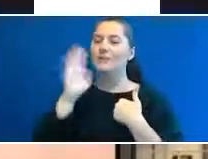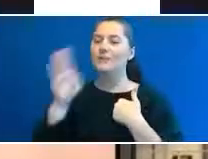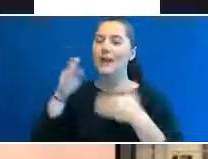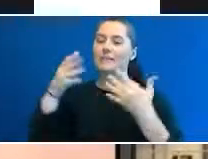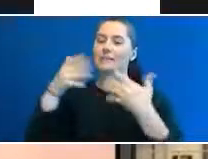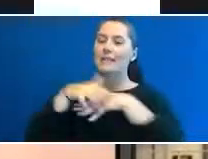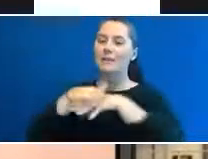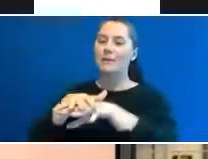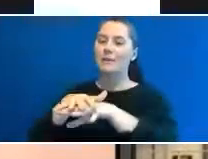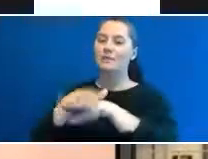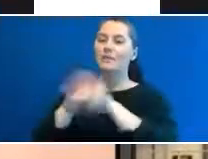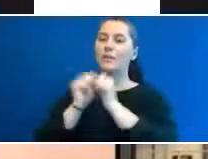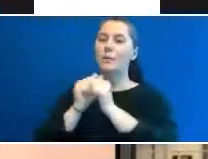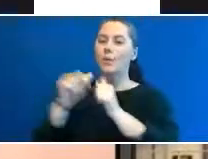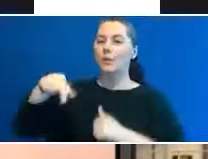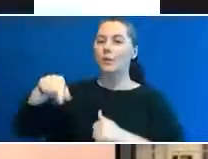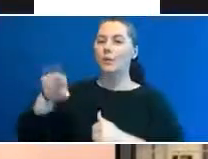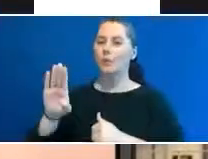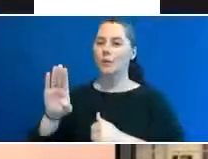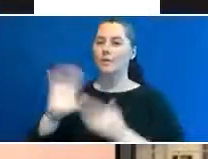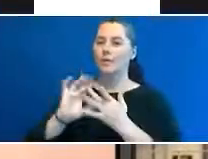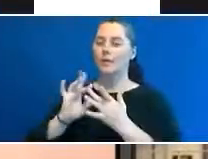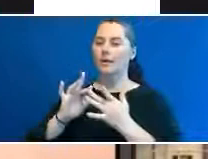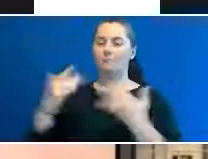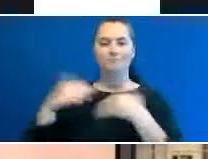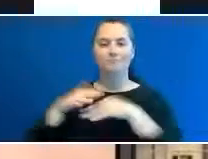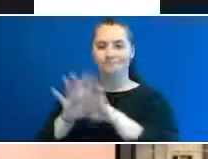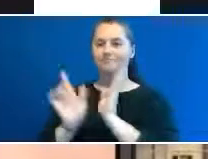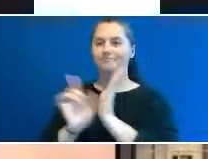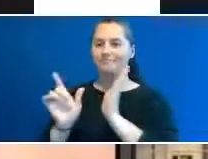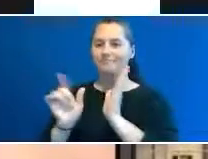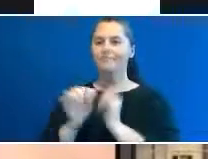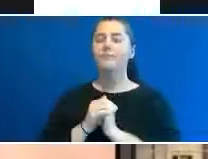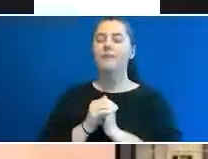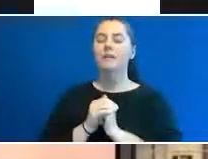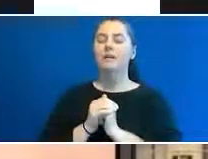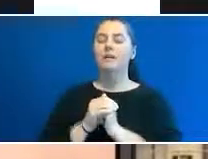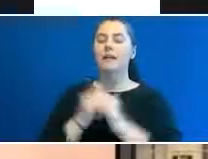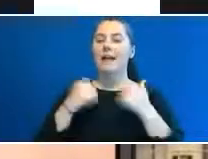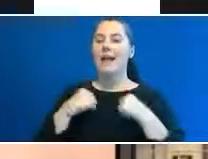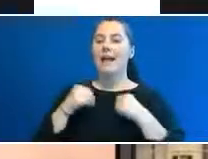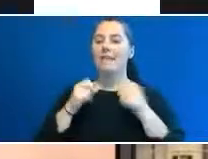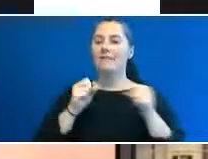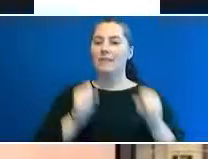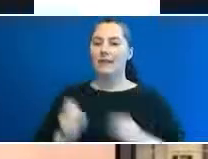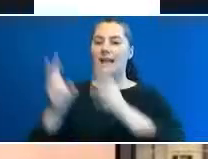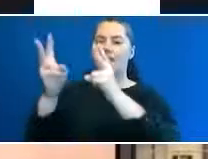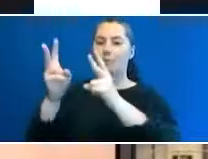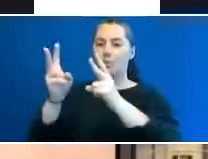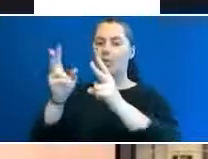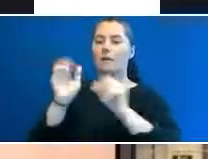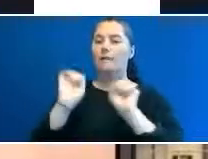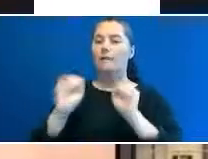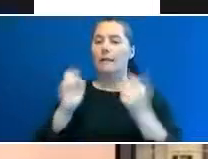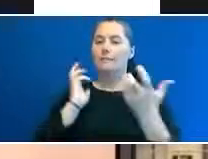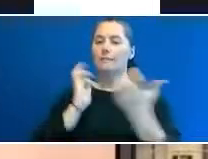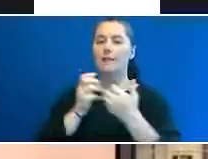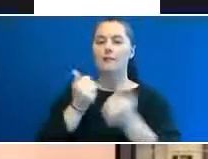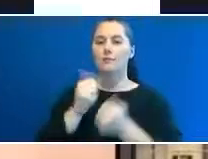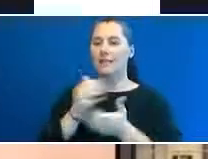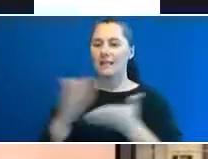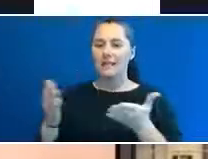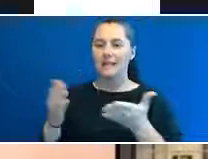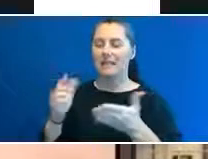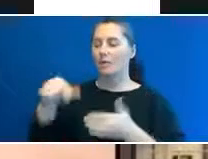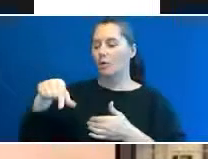integration with QuickBooks Online. And we also have a export that can match up with anything. So QuickBooks Desktop